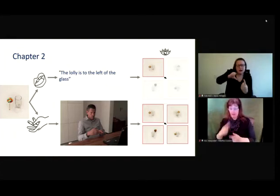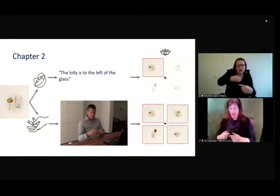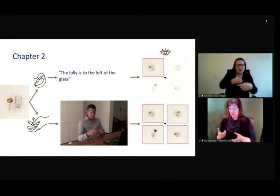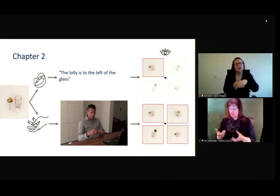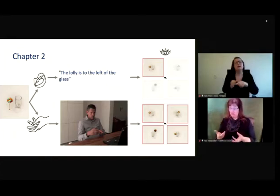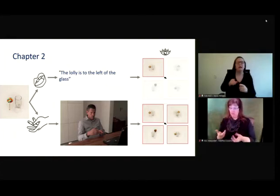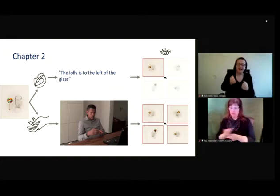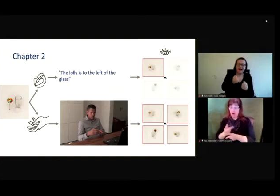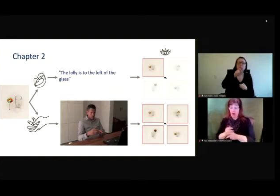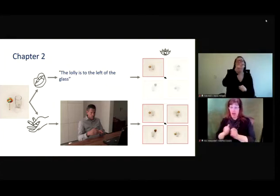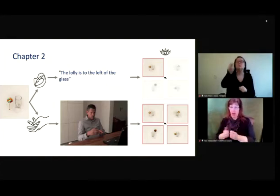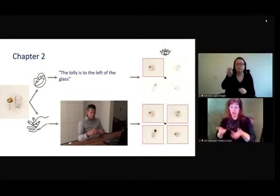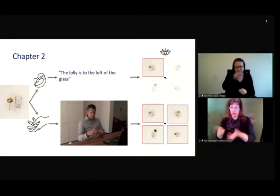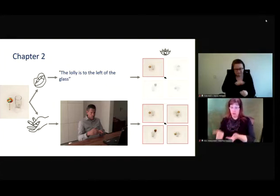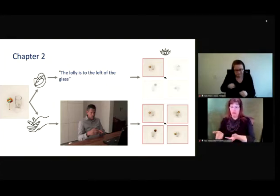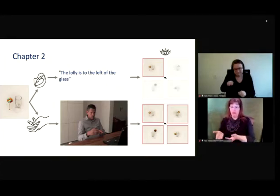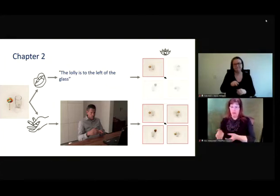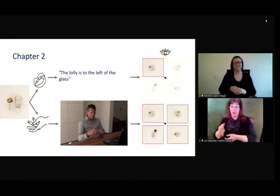body.